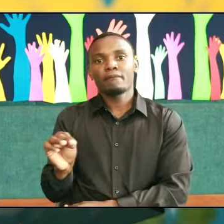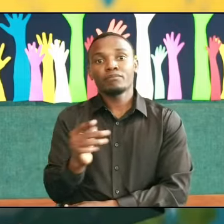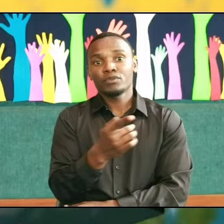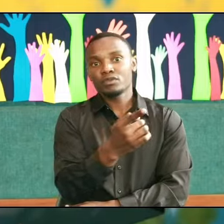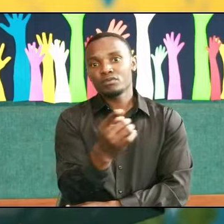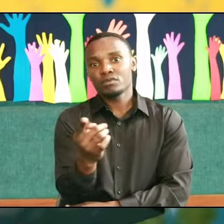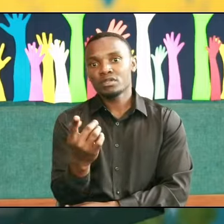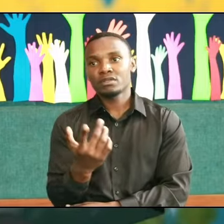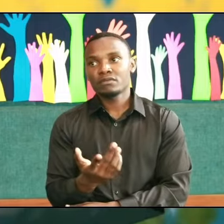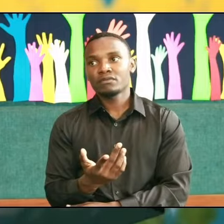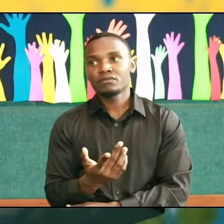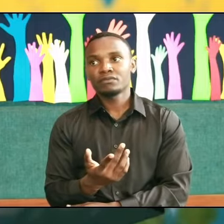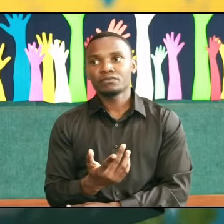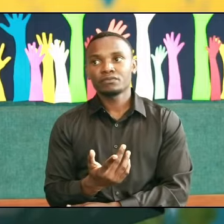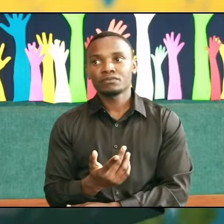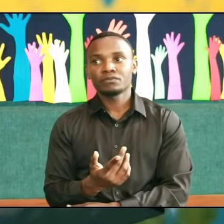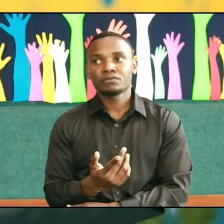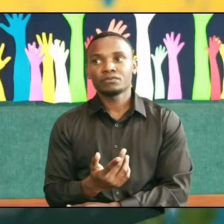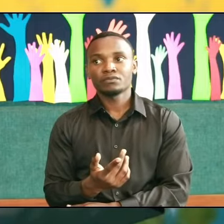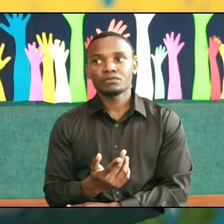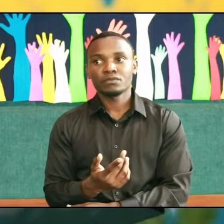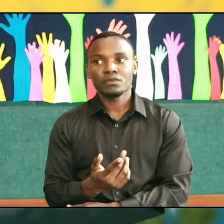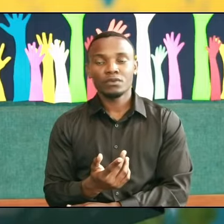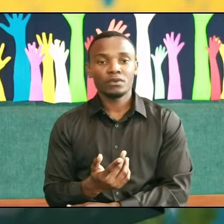church? This word,